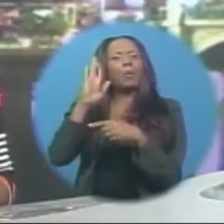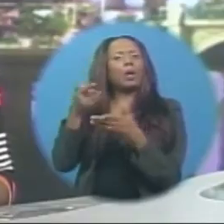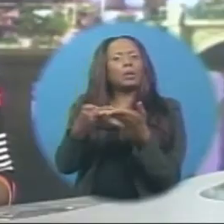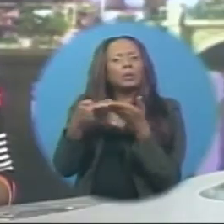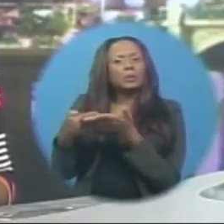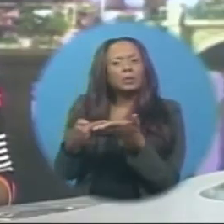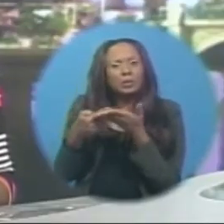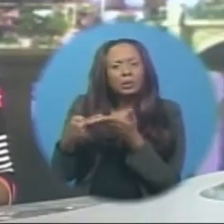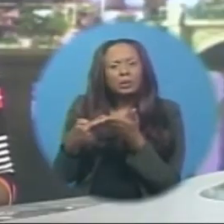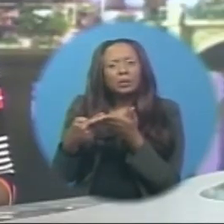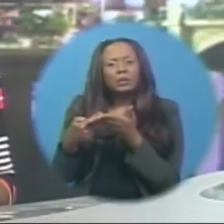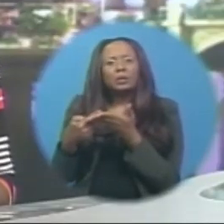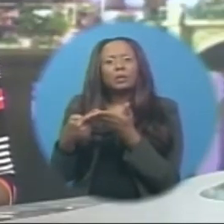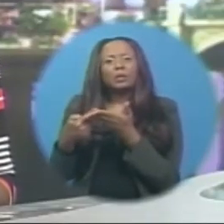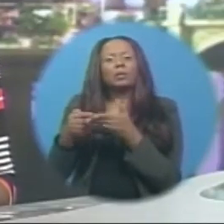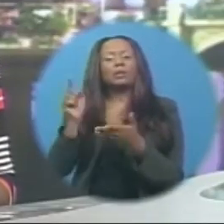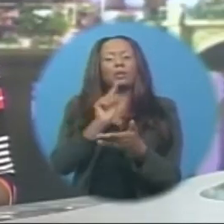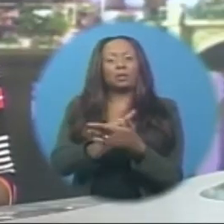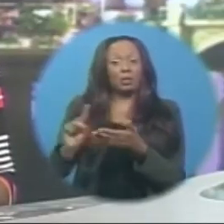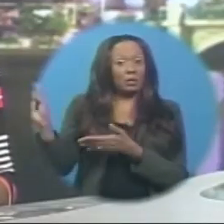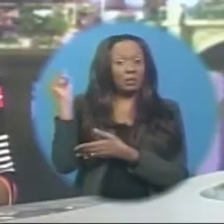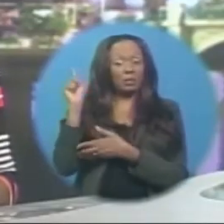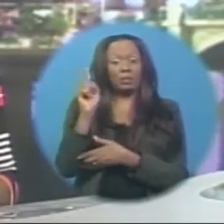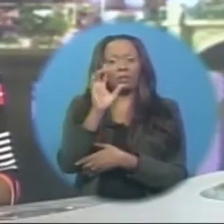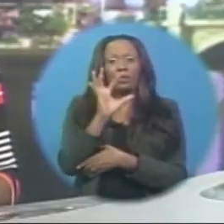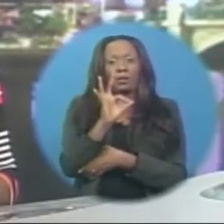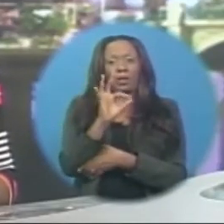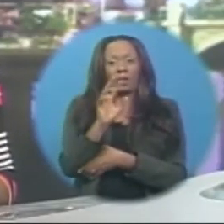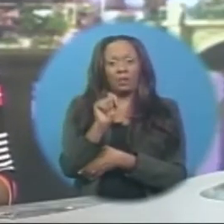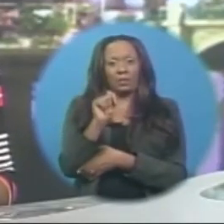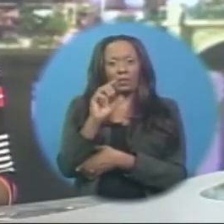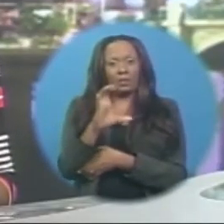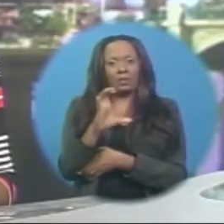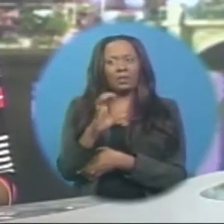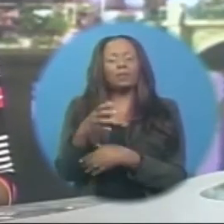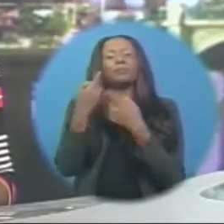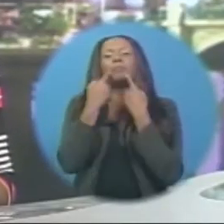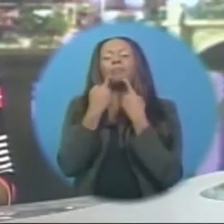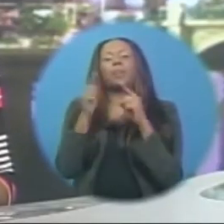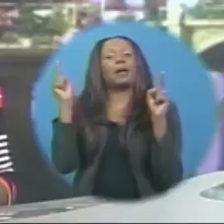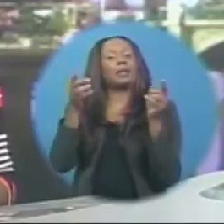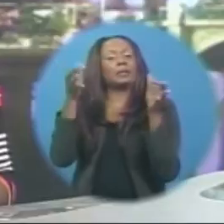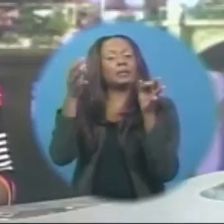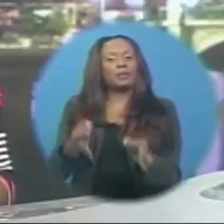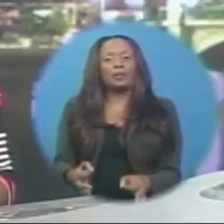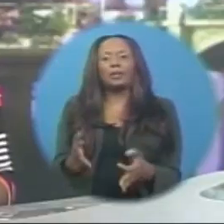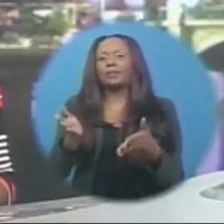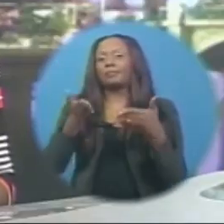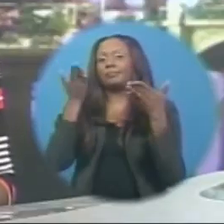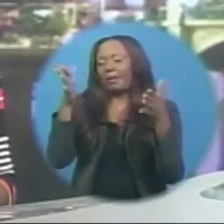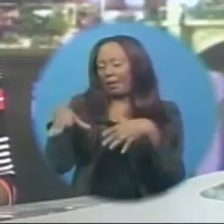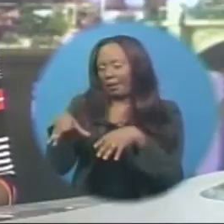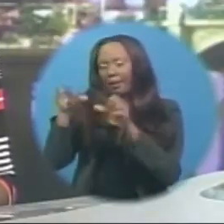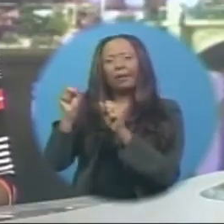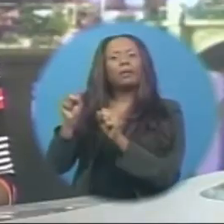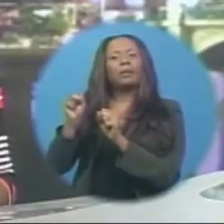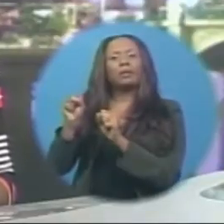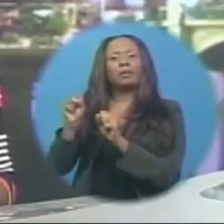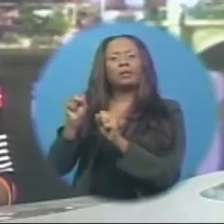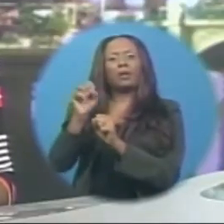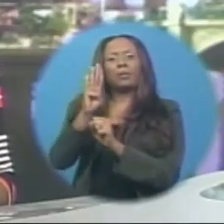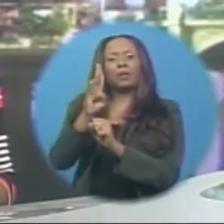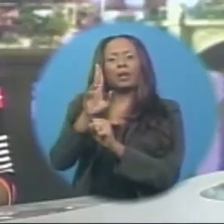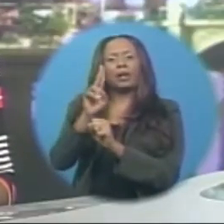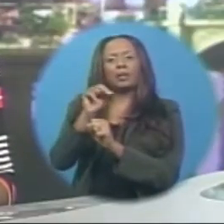process and subsequent discussions are likely to be completed. Last week, the FTC finally handed down its decision on the proposed